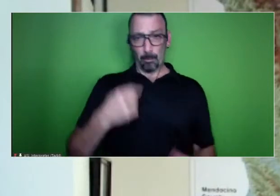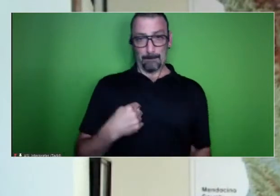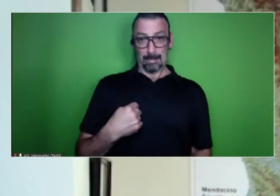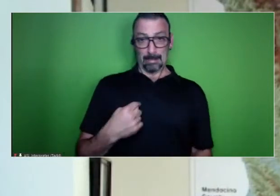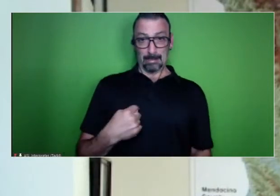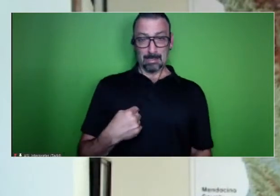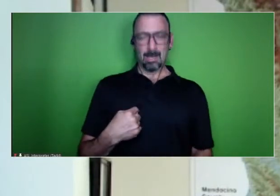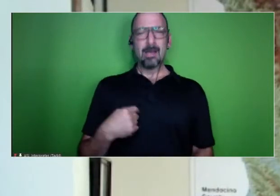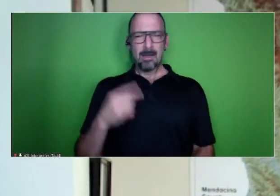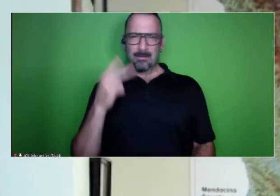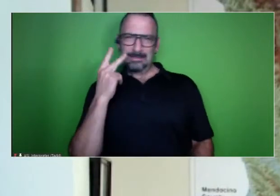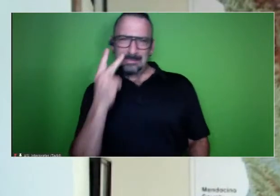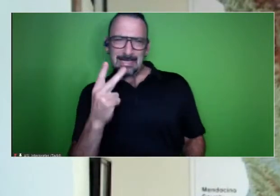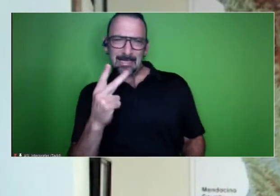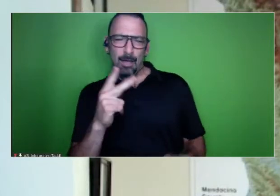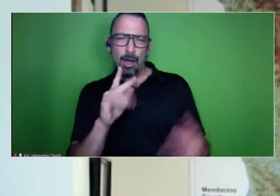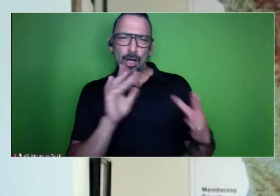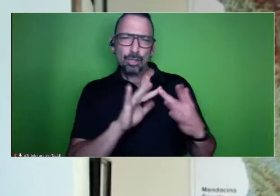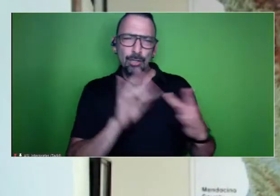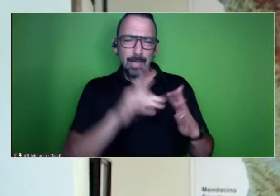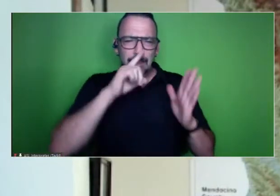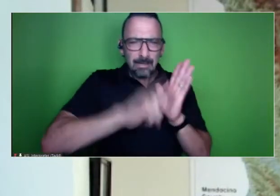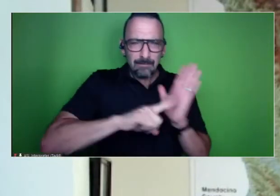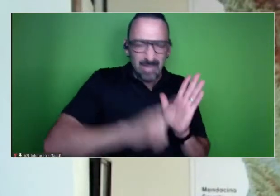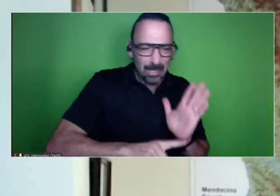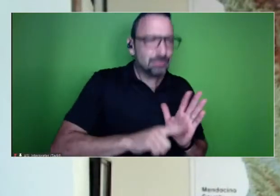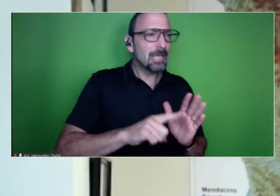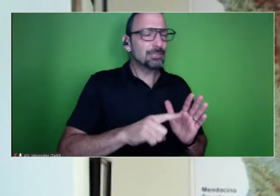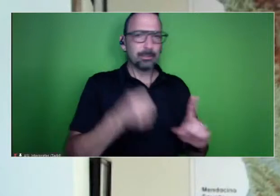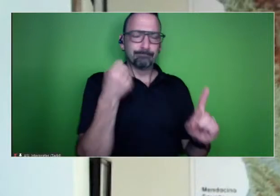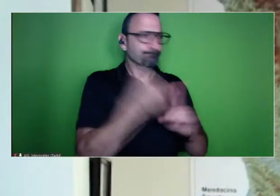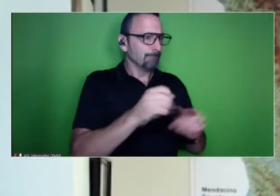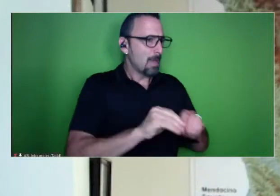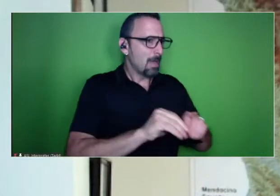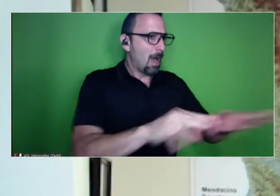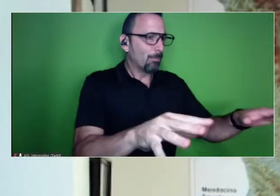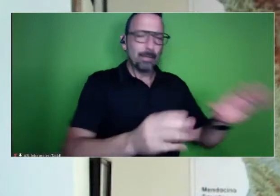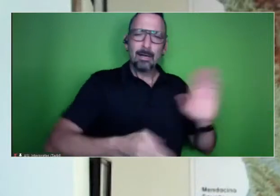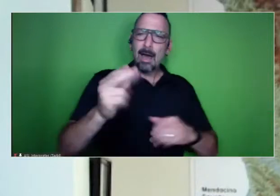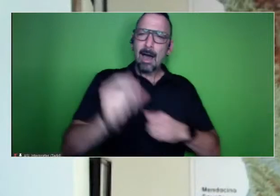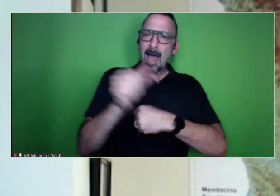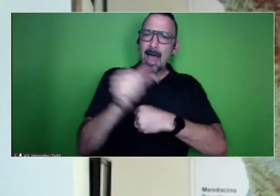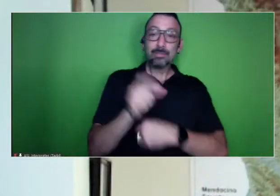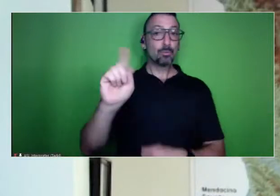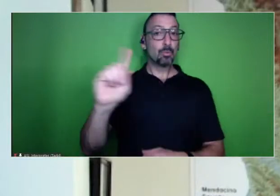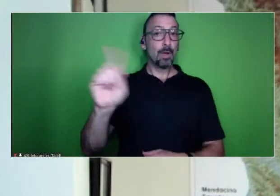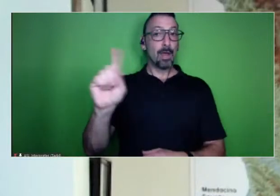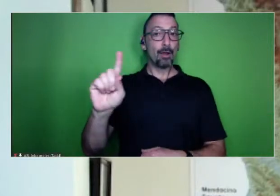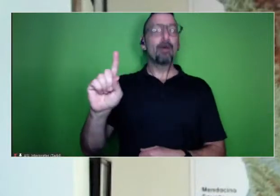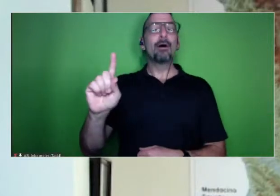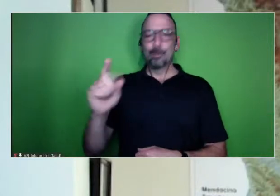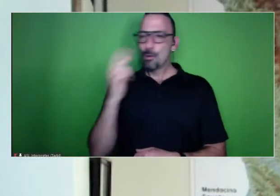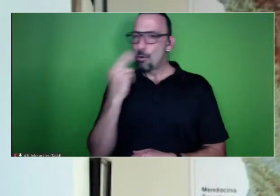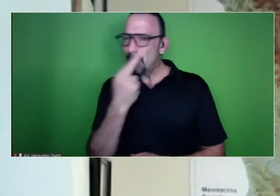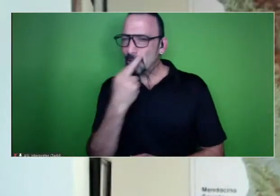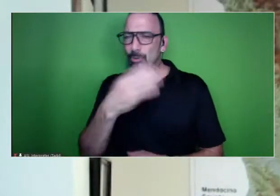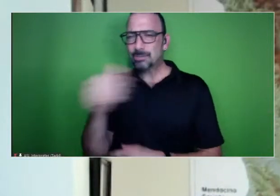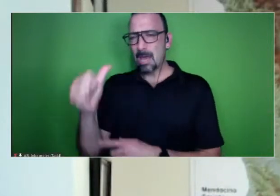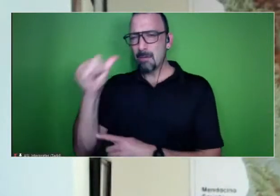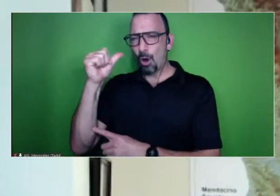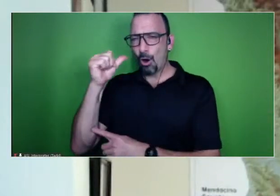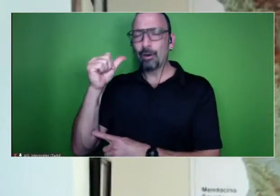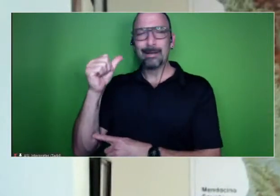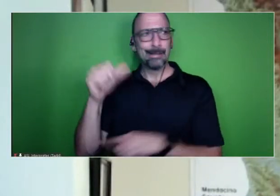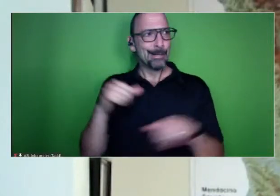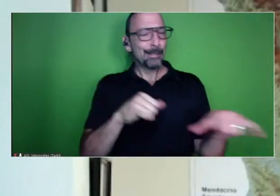our contact investigation data showing outbreaks and high-risk exposures in restaurants and bars, consistent with the known risks